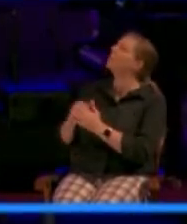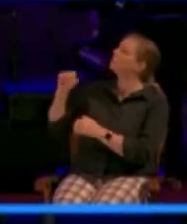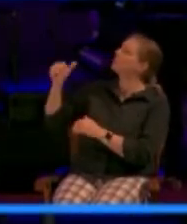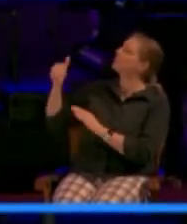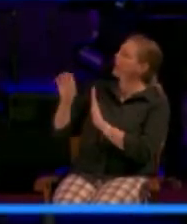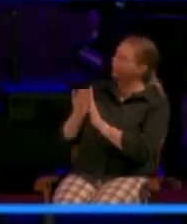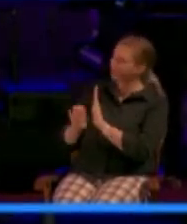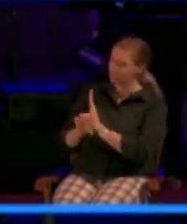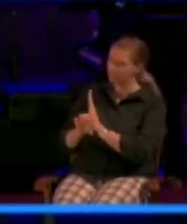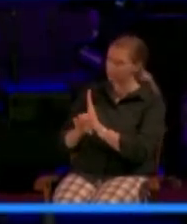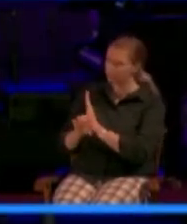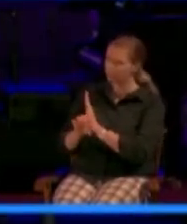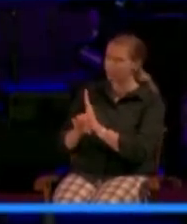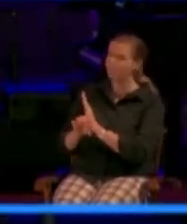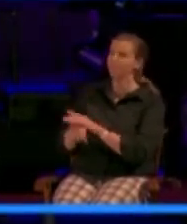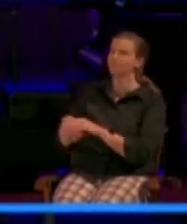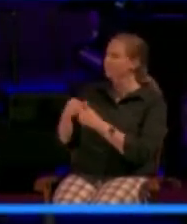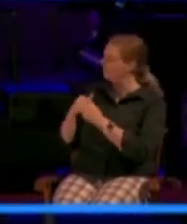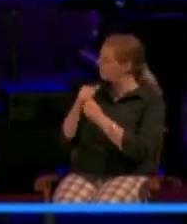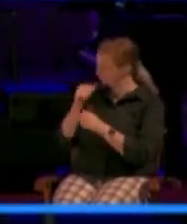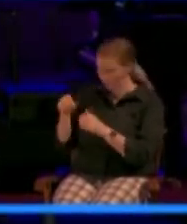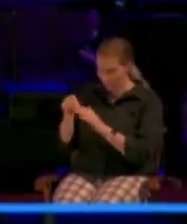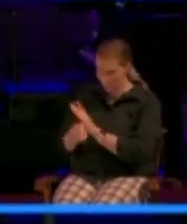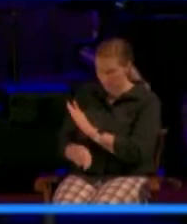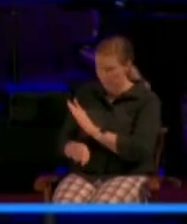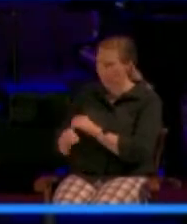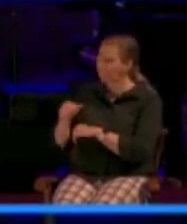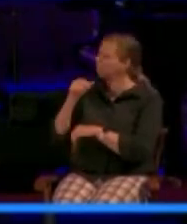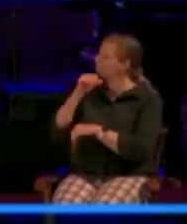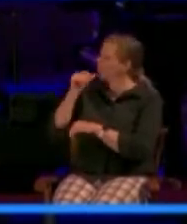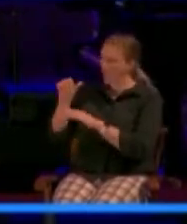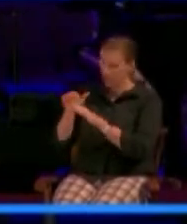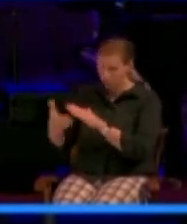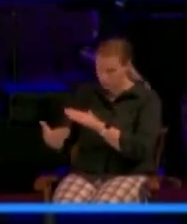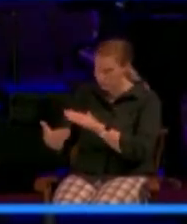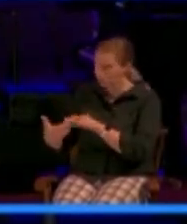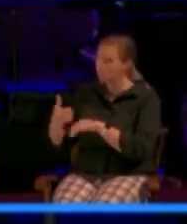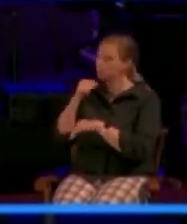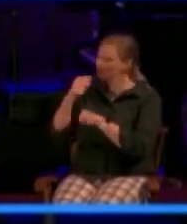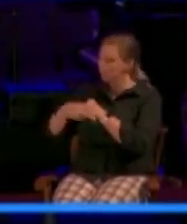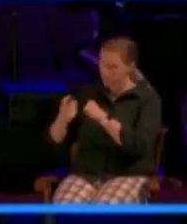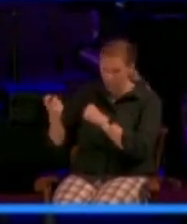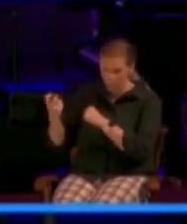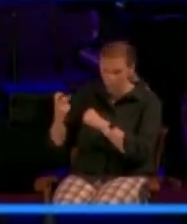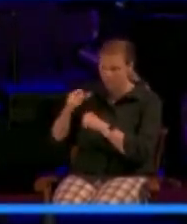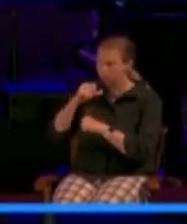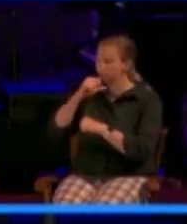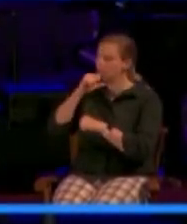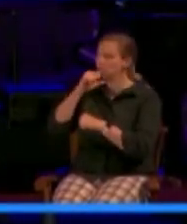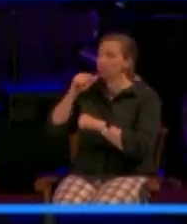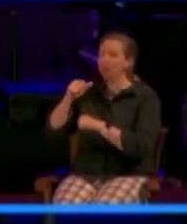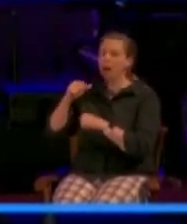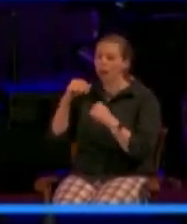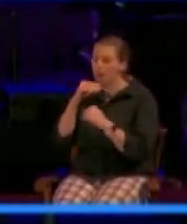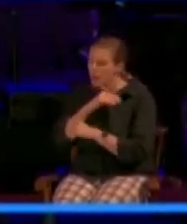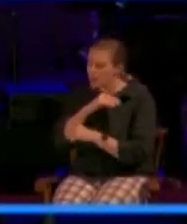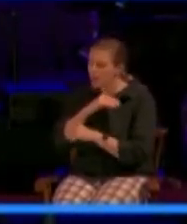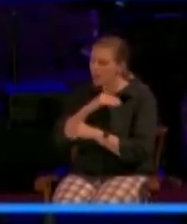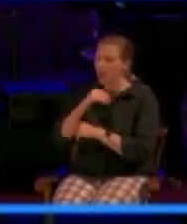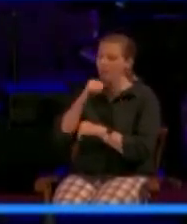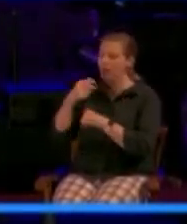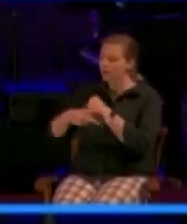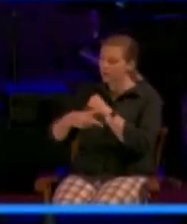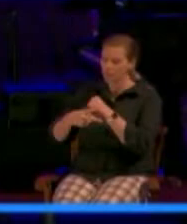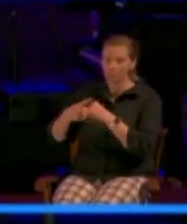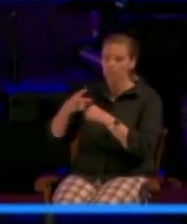Jesus takes him straight to the commandments in Exodus 20. But watch this, there are 10 of them. He omits the first four and looks to the last